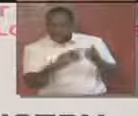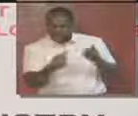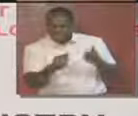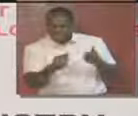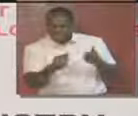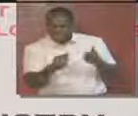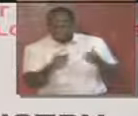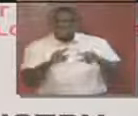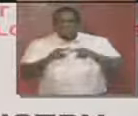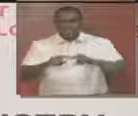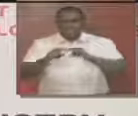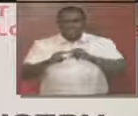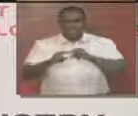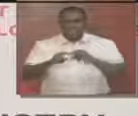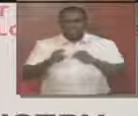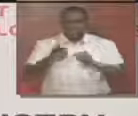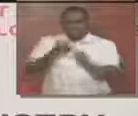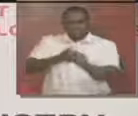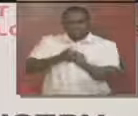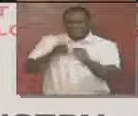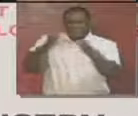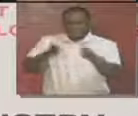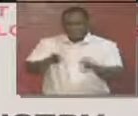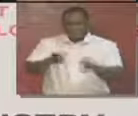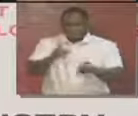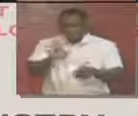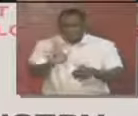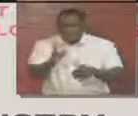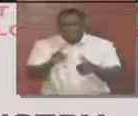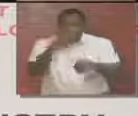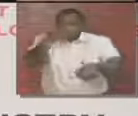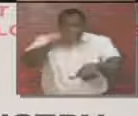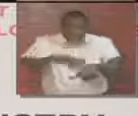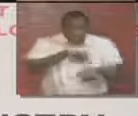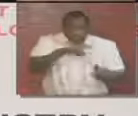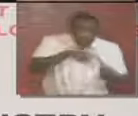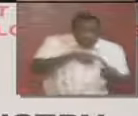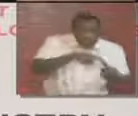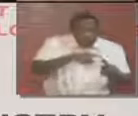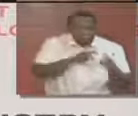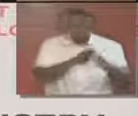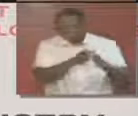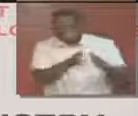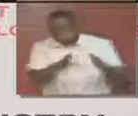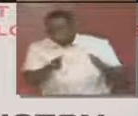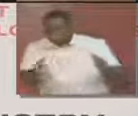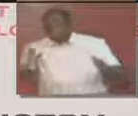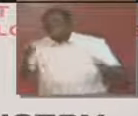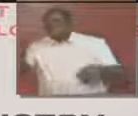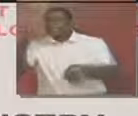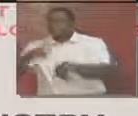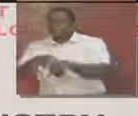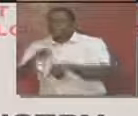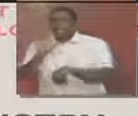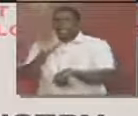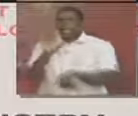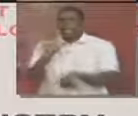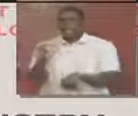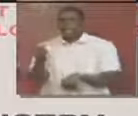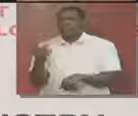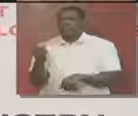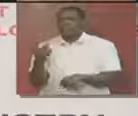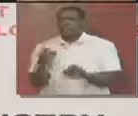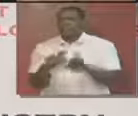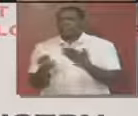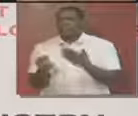individual according to the dose of their first vaccine. So there isn't a single date at which that will begin, but there is a range of